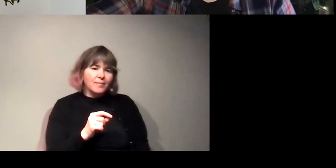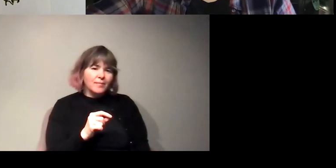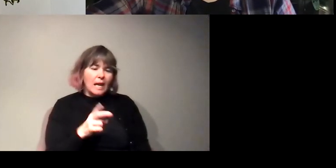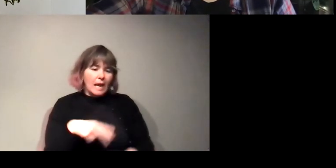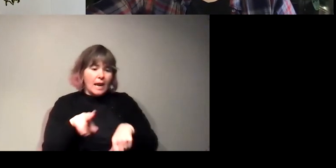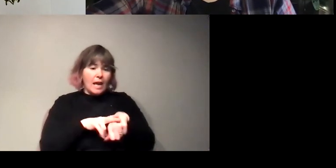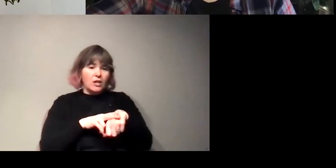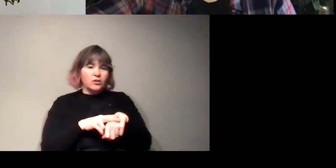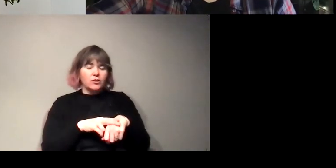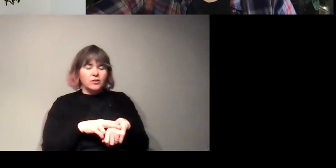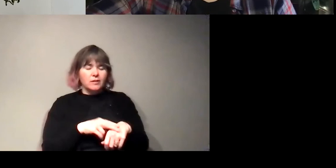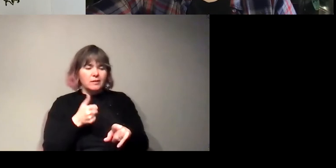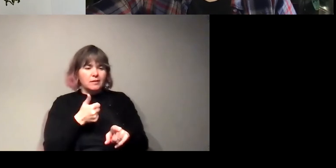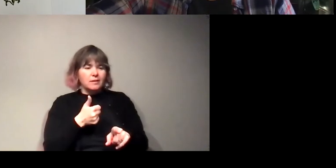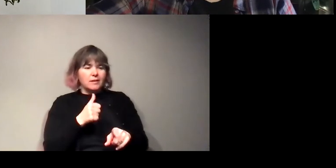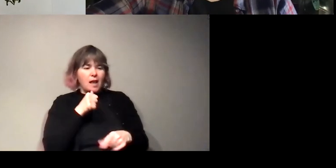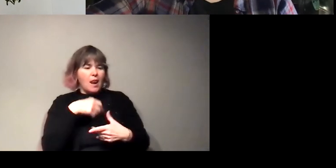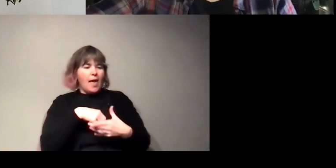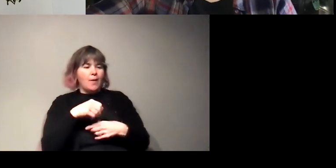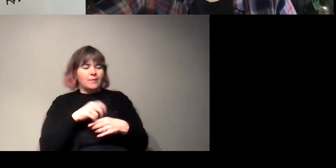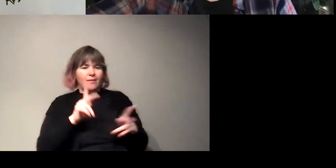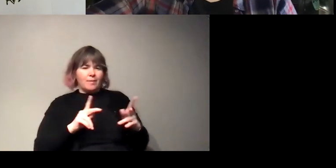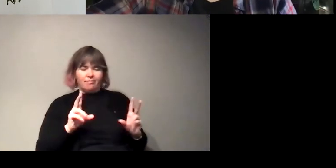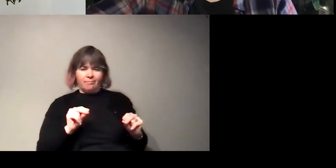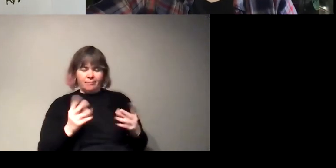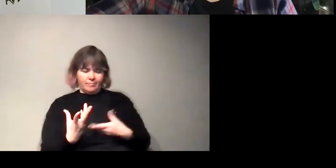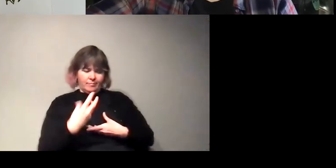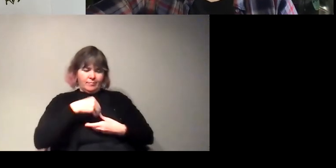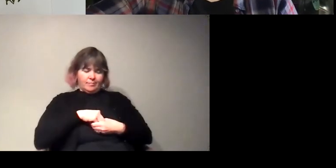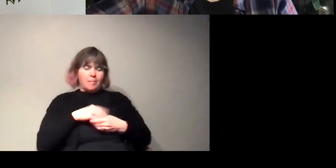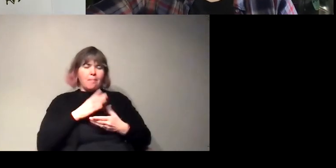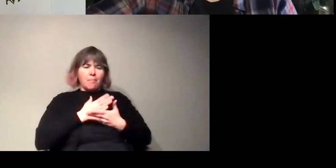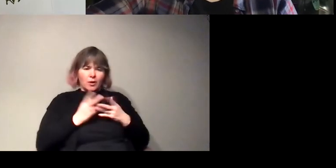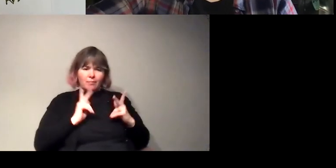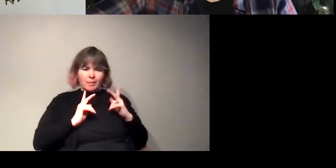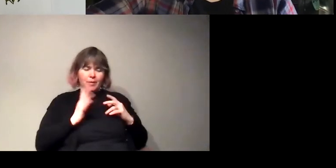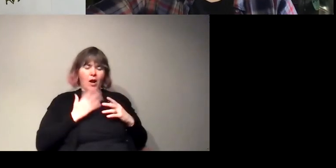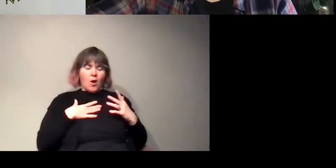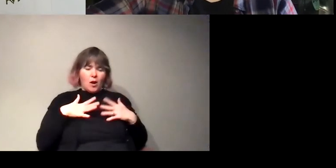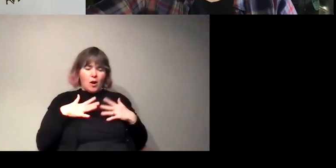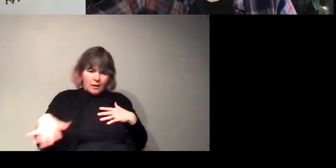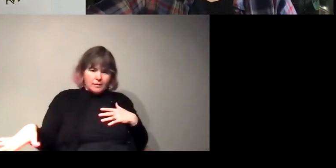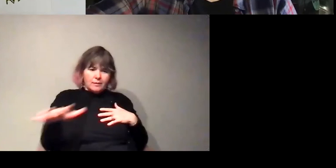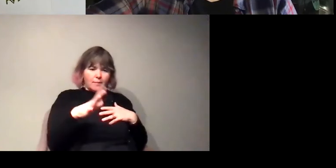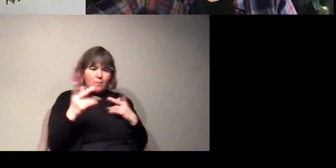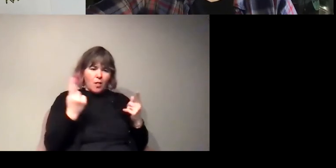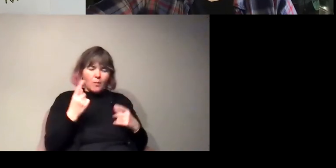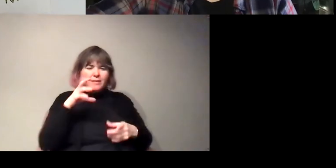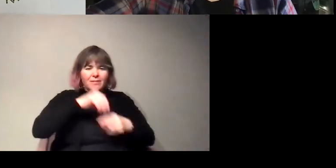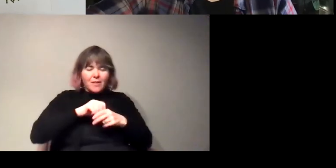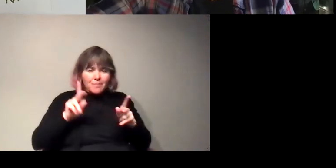nature is not something outside of people. Nature is a part of people, and our landscapes have always involved